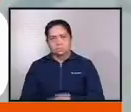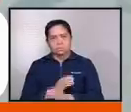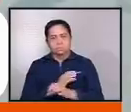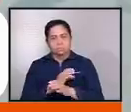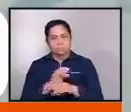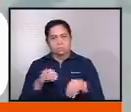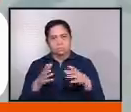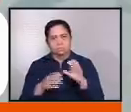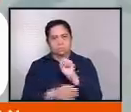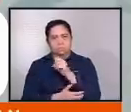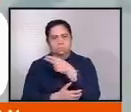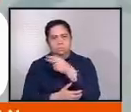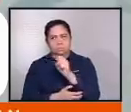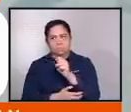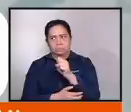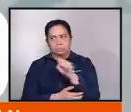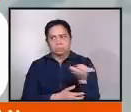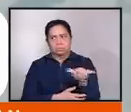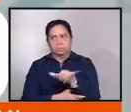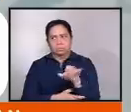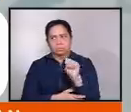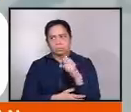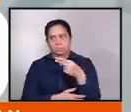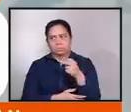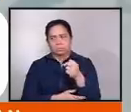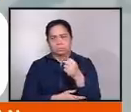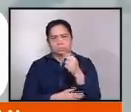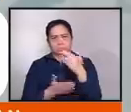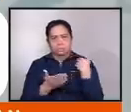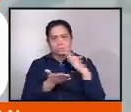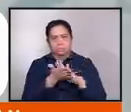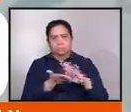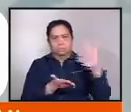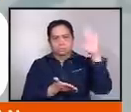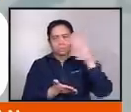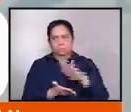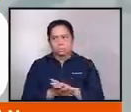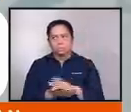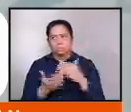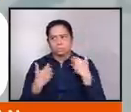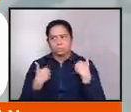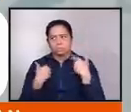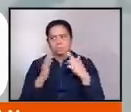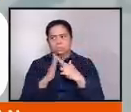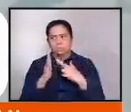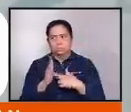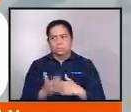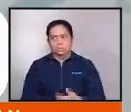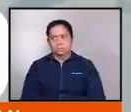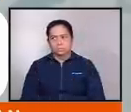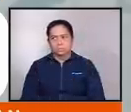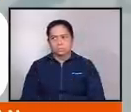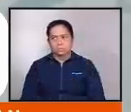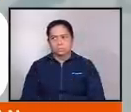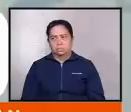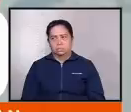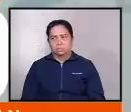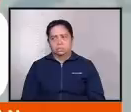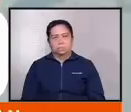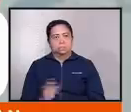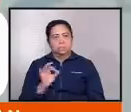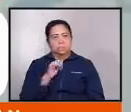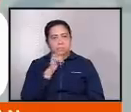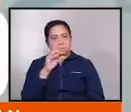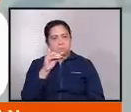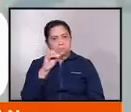Caregiver, tapos senior high school din. May senior high school din, so may college din. Okay. May appropriate regulations yan, Rafi. So, kung hindi man sa DOLE,